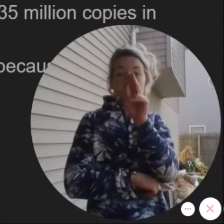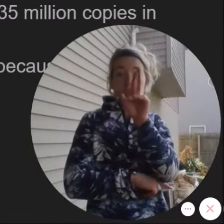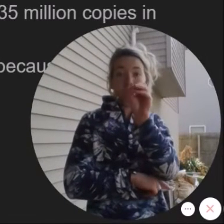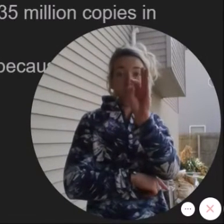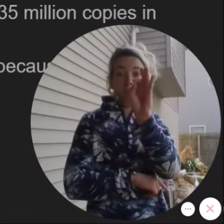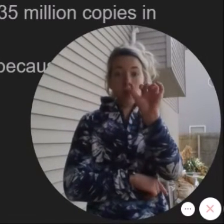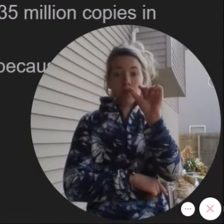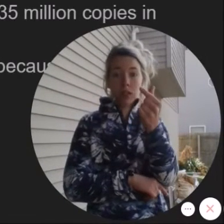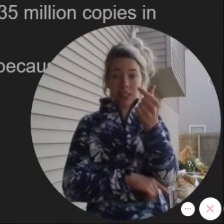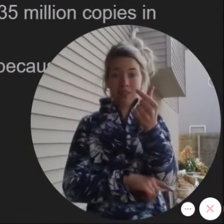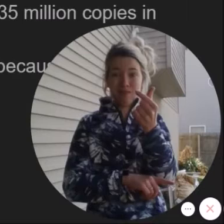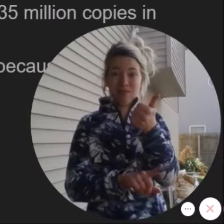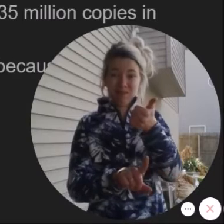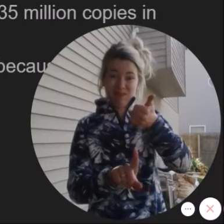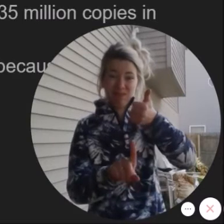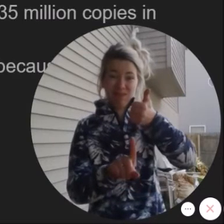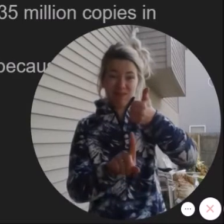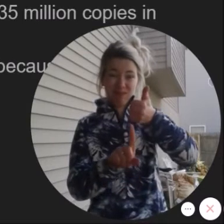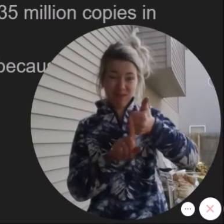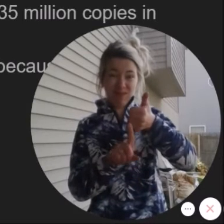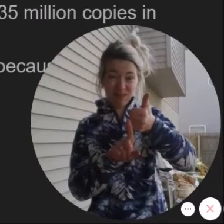The author, J.K. Rowling,